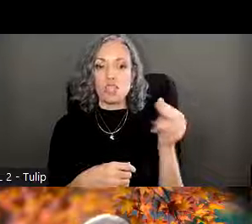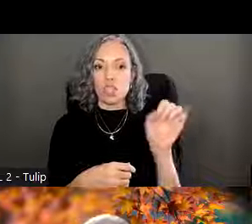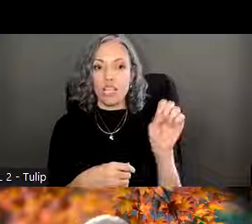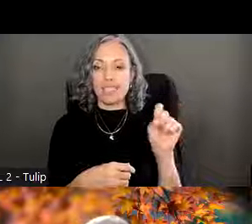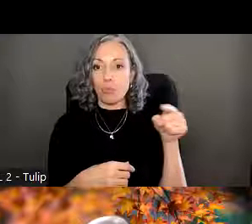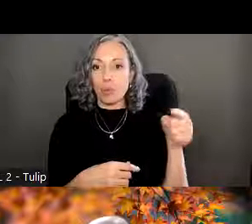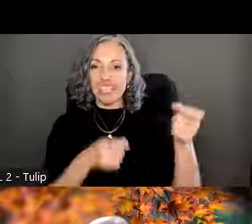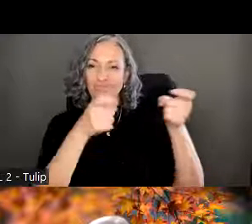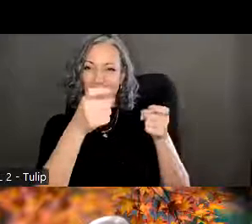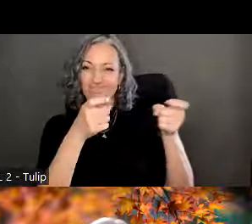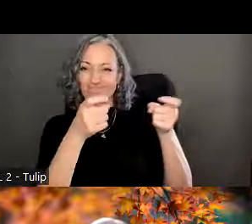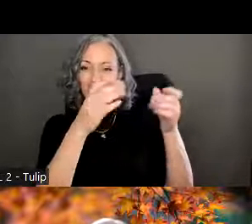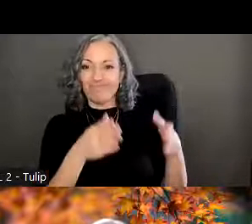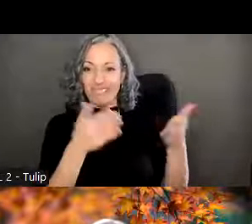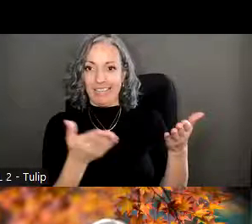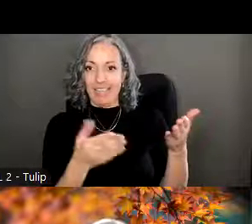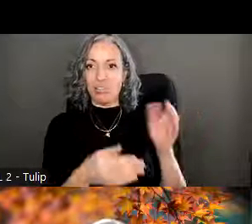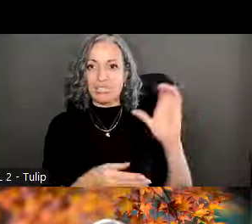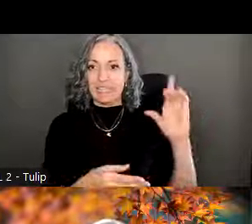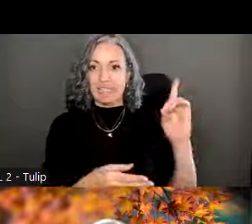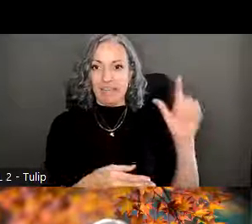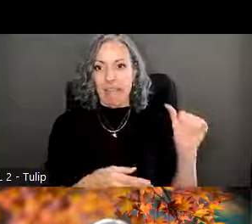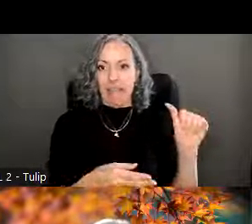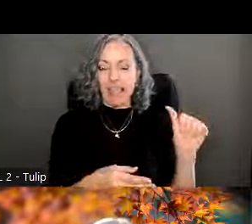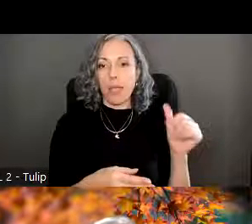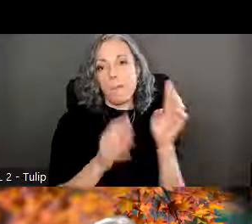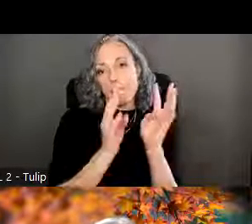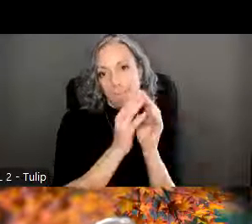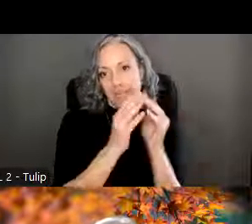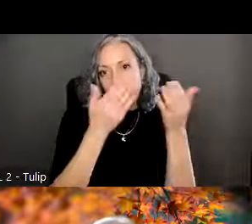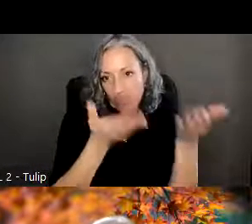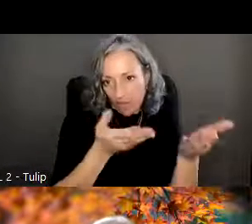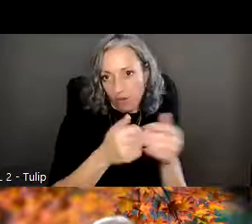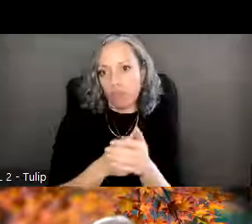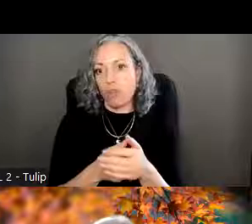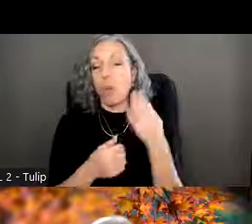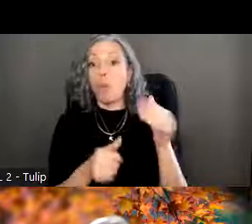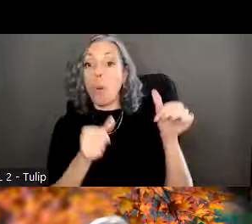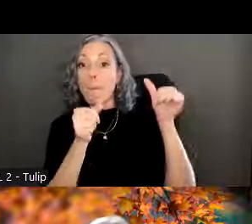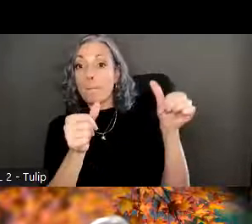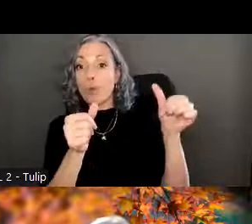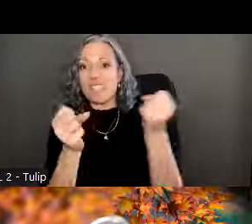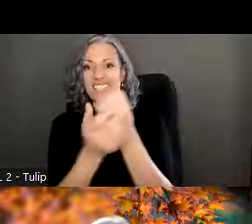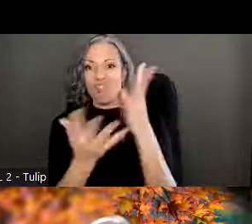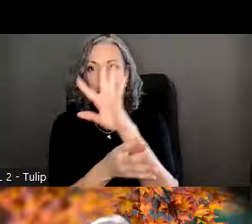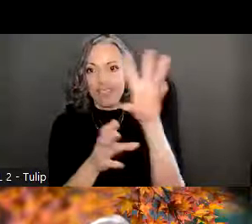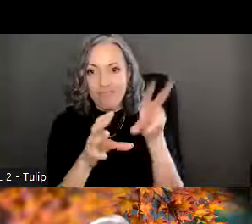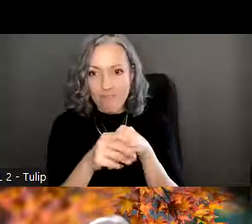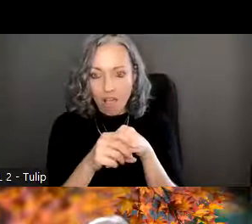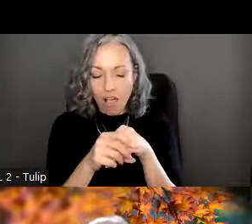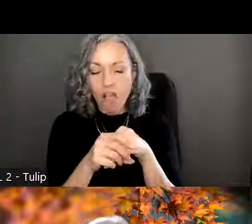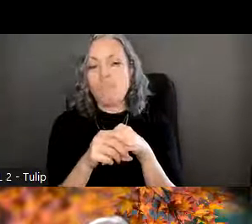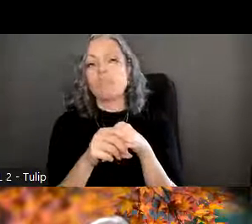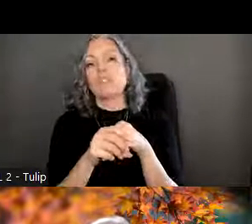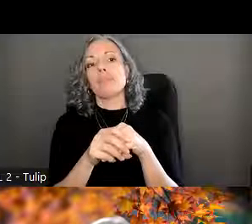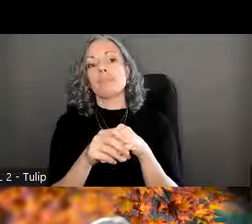at CDA. We will be posting all the materials, transcripts, recording